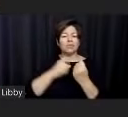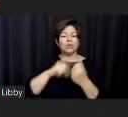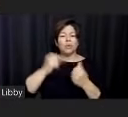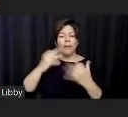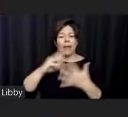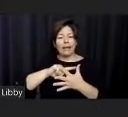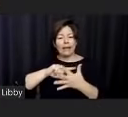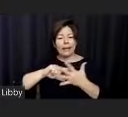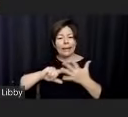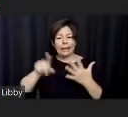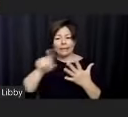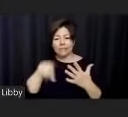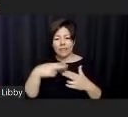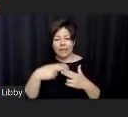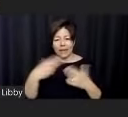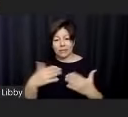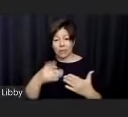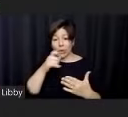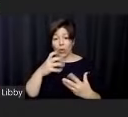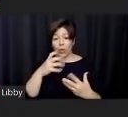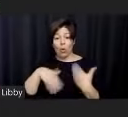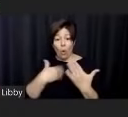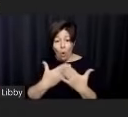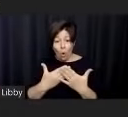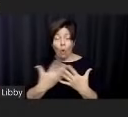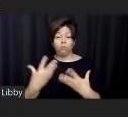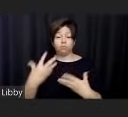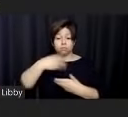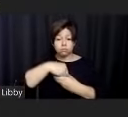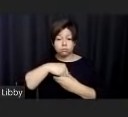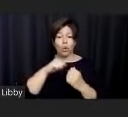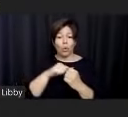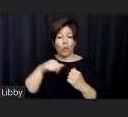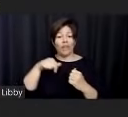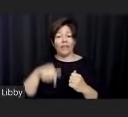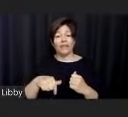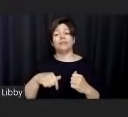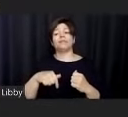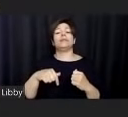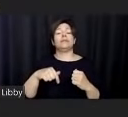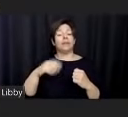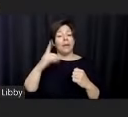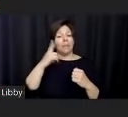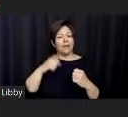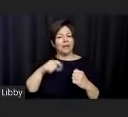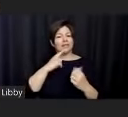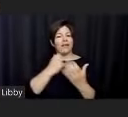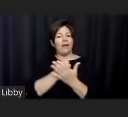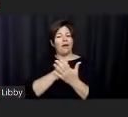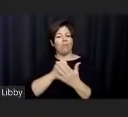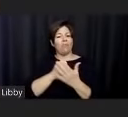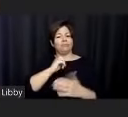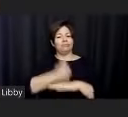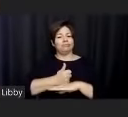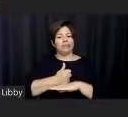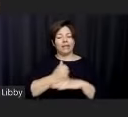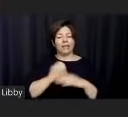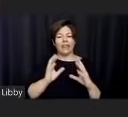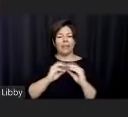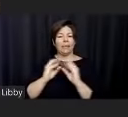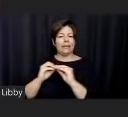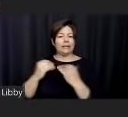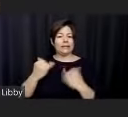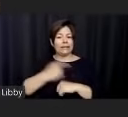and all the Patton consultants who tailored sessions based on the survey results up until yesterday. So we were